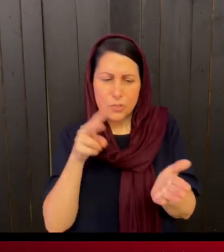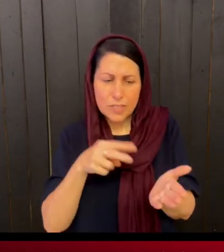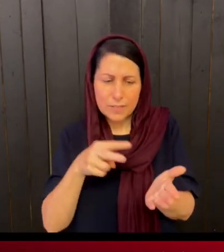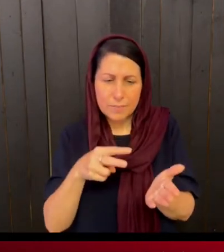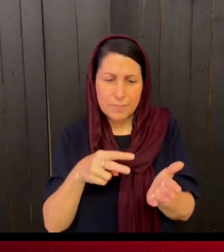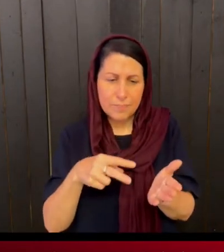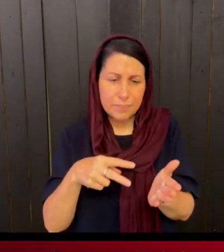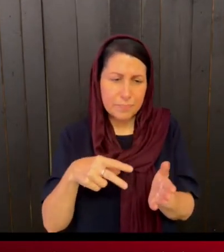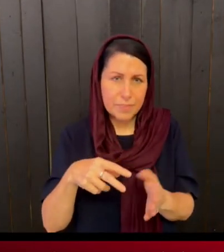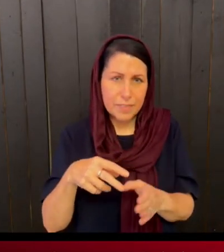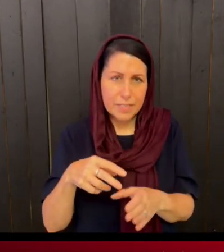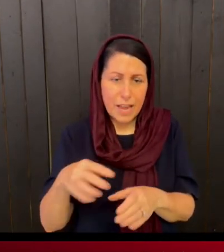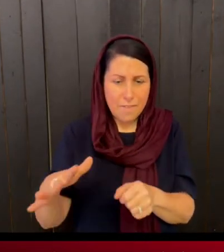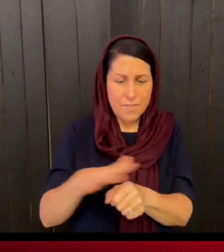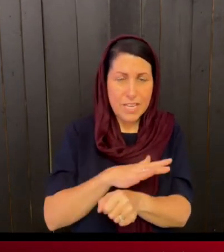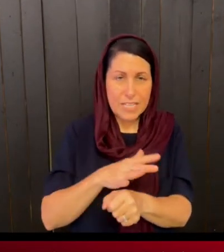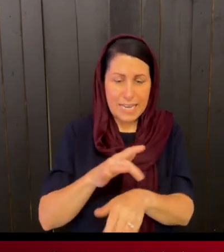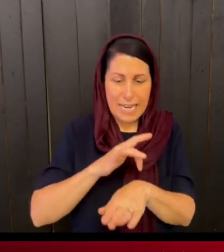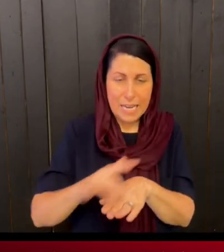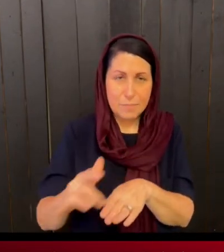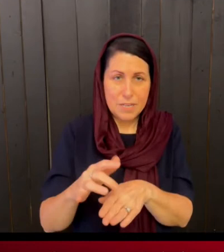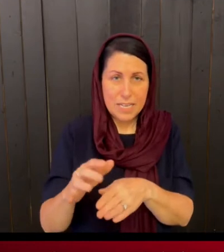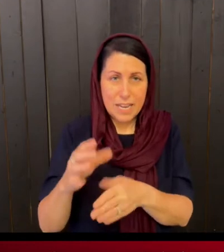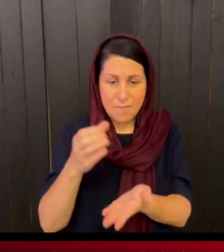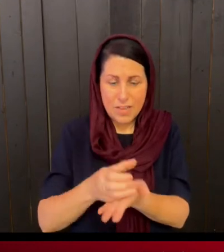filling empty vessels when they were brought to him.